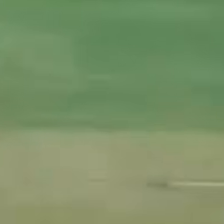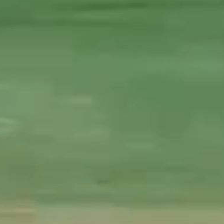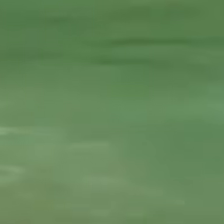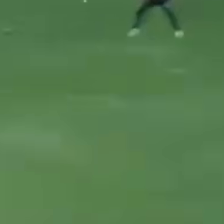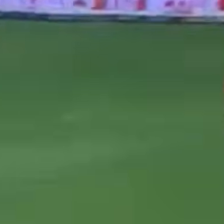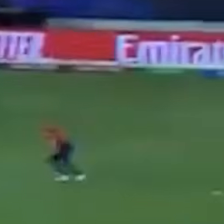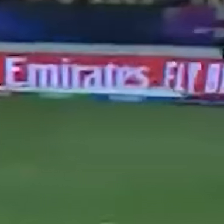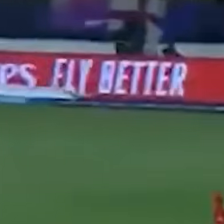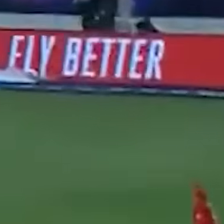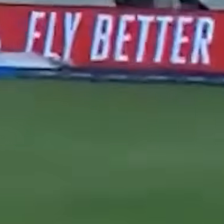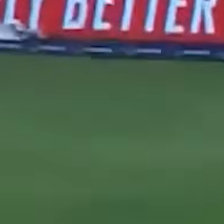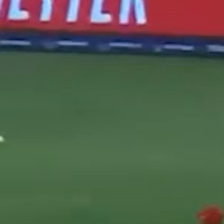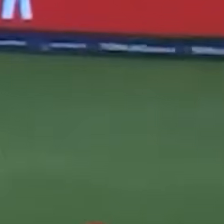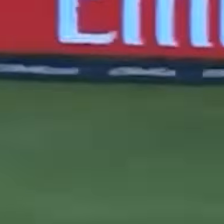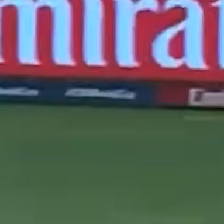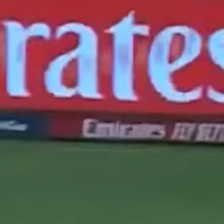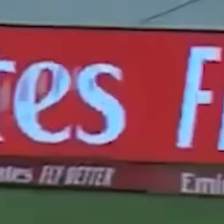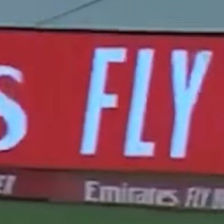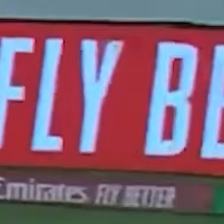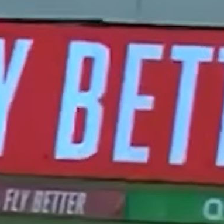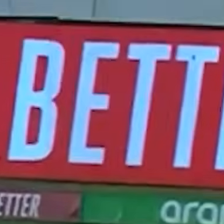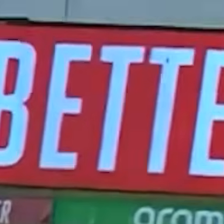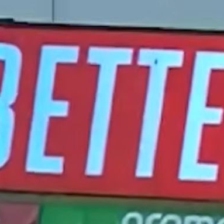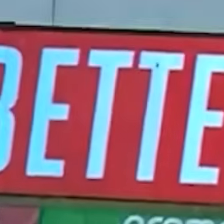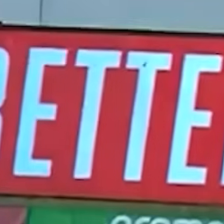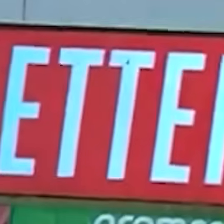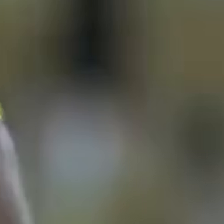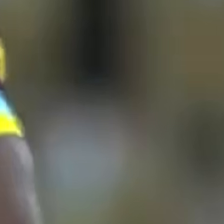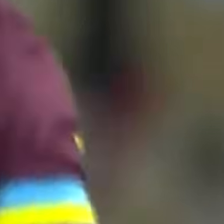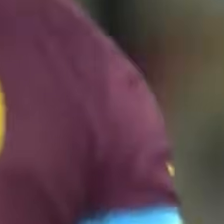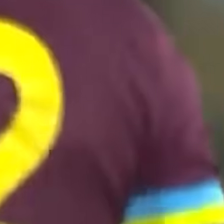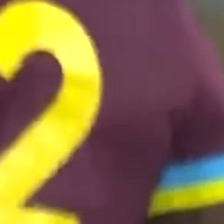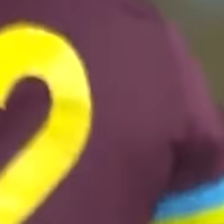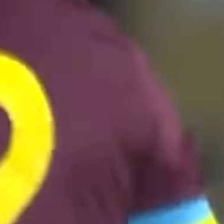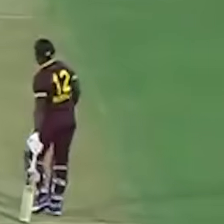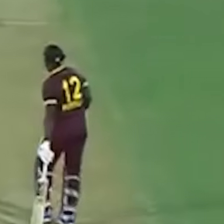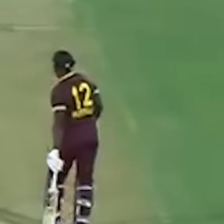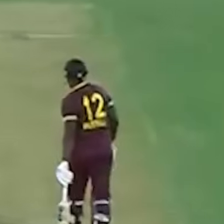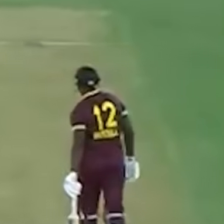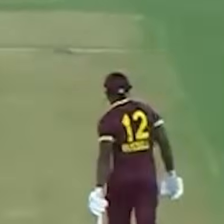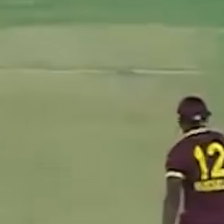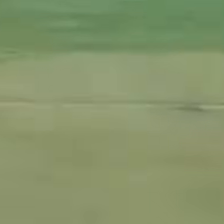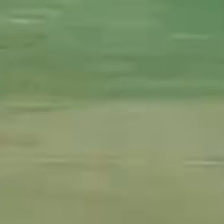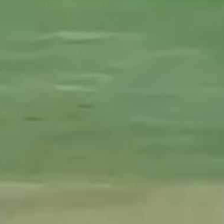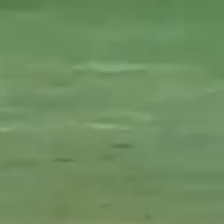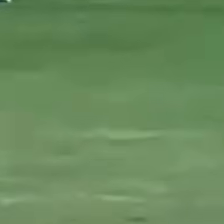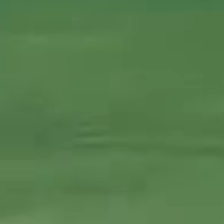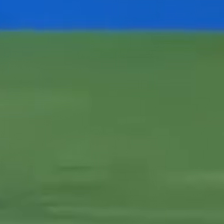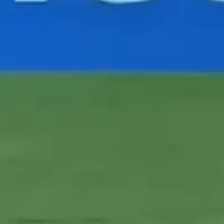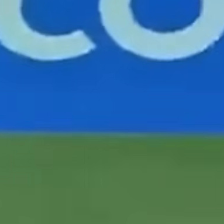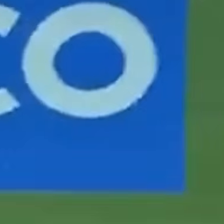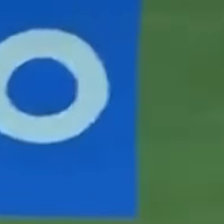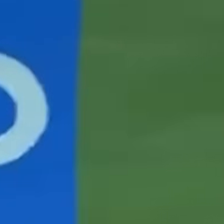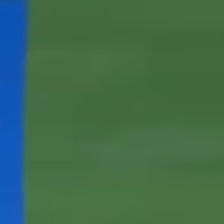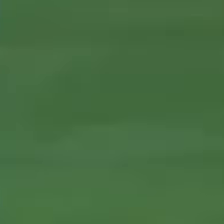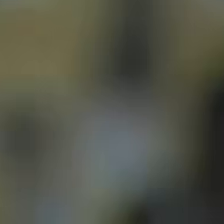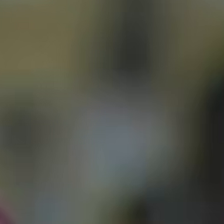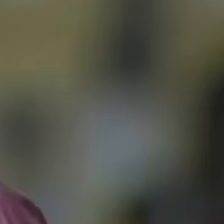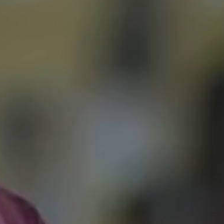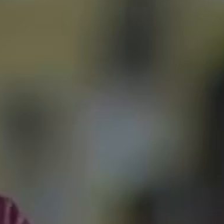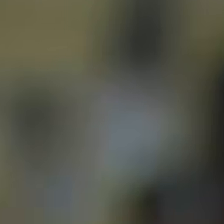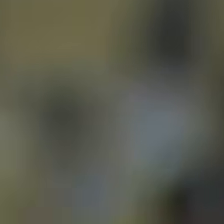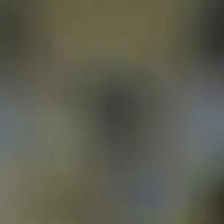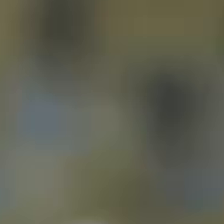format. To pick one, during the 2024 T20 World Cup, Pooran became the highest run scorer for the West Indies in